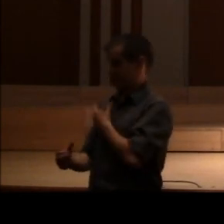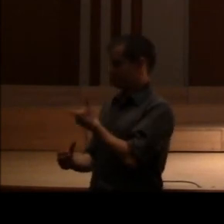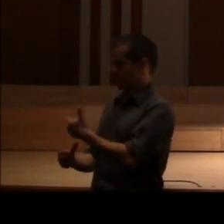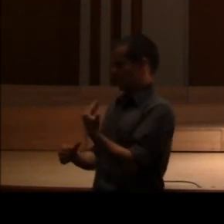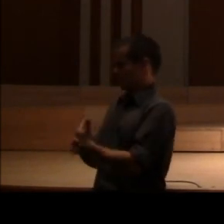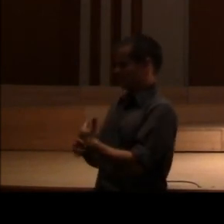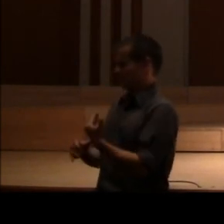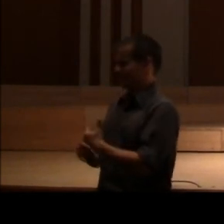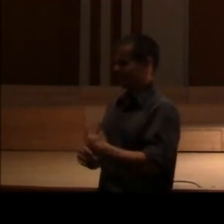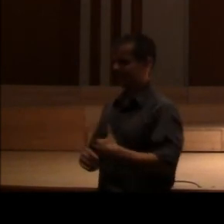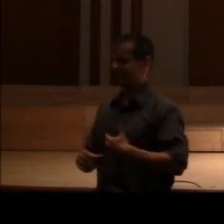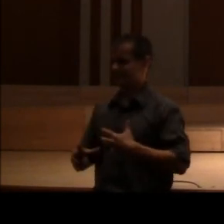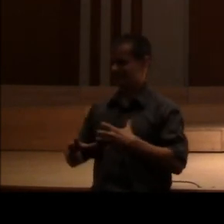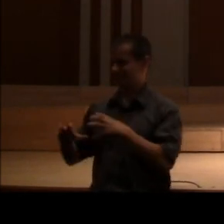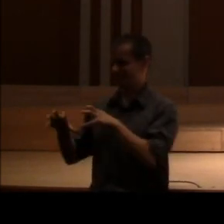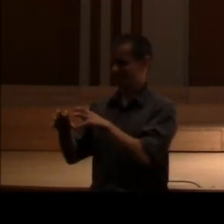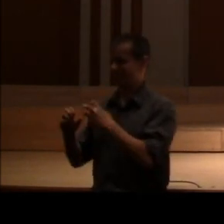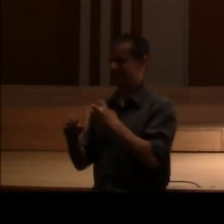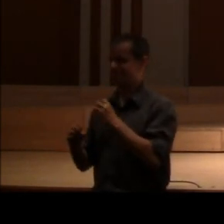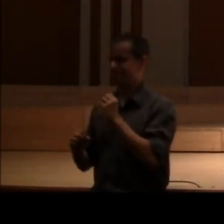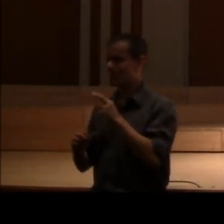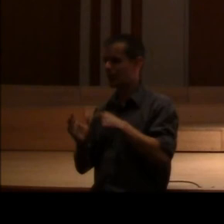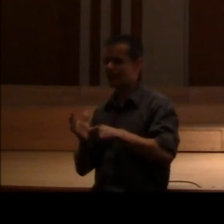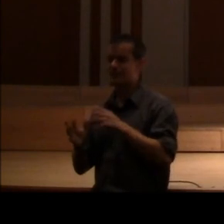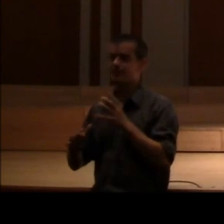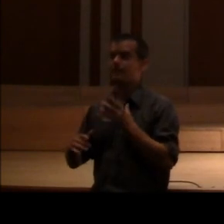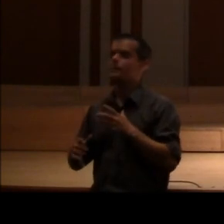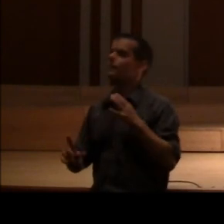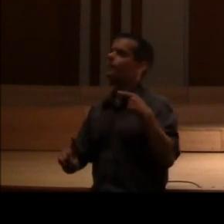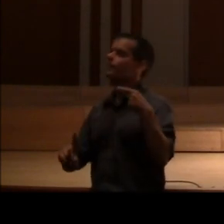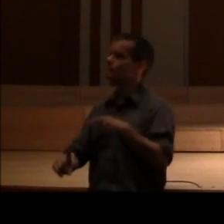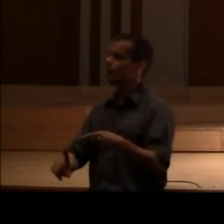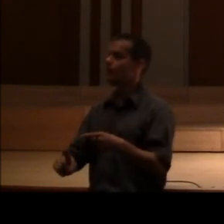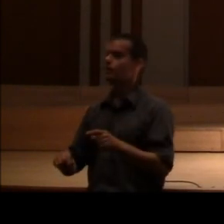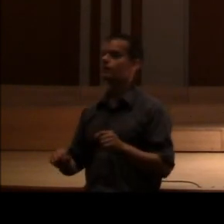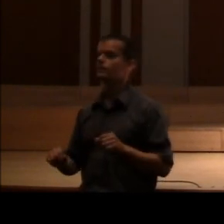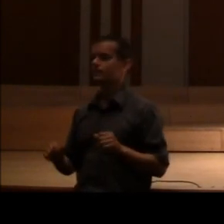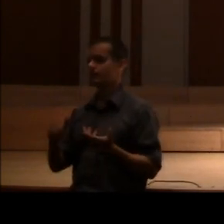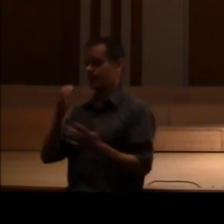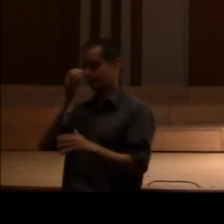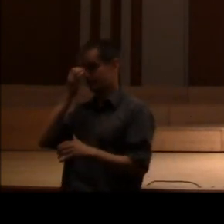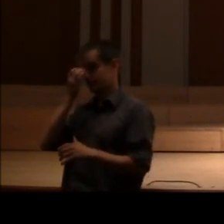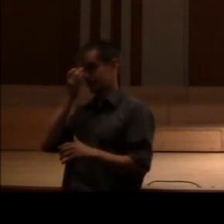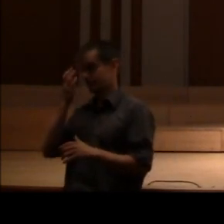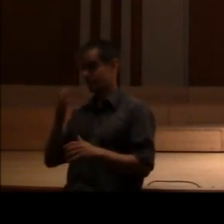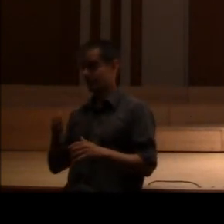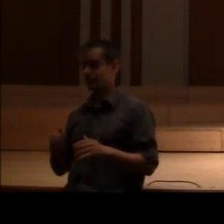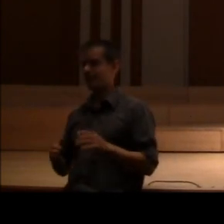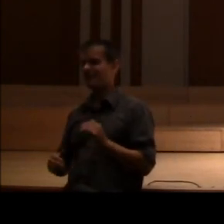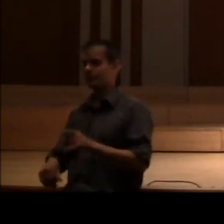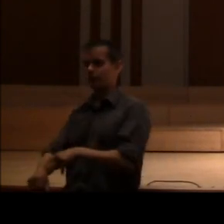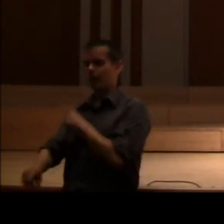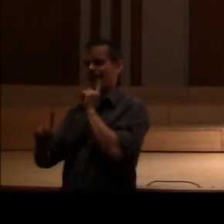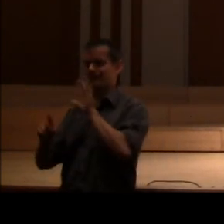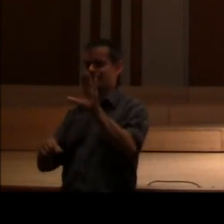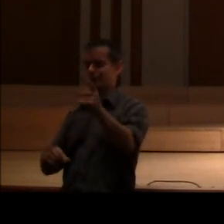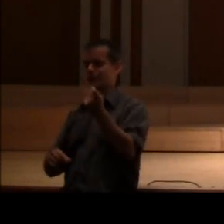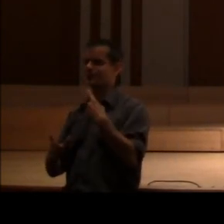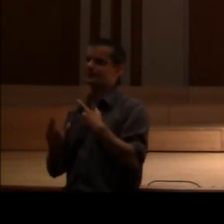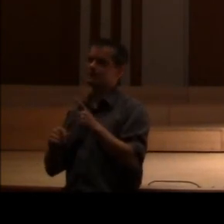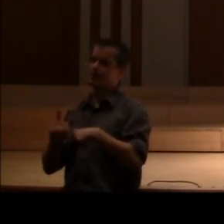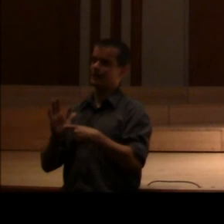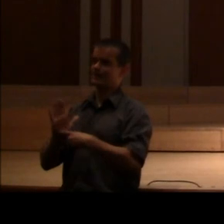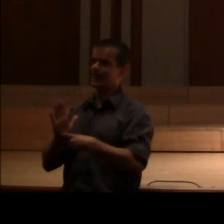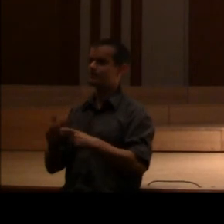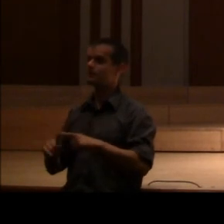or this with that, or the point being that so that was a sort of long-winded answer to your question about seeing examples.